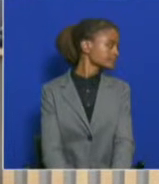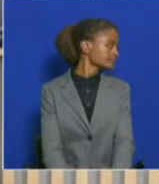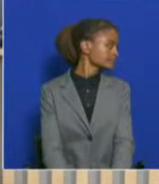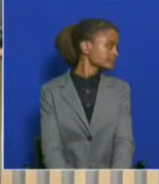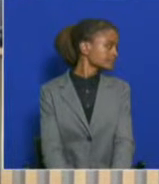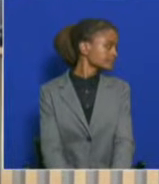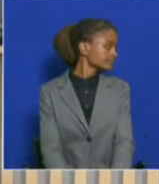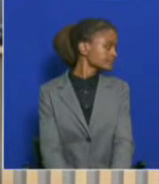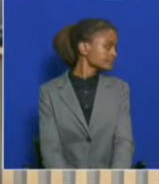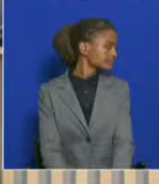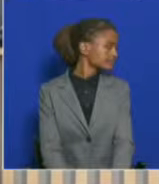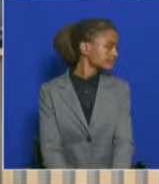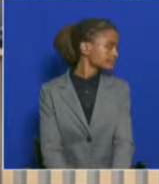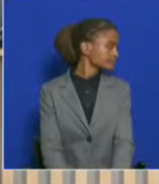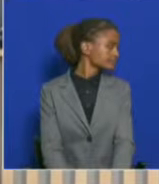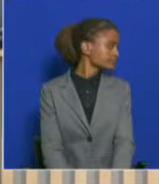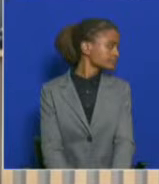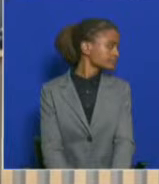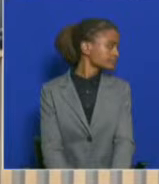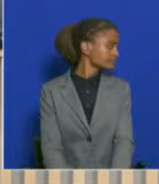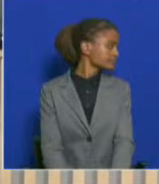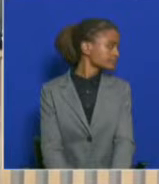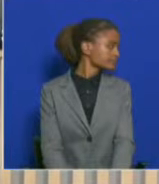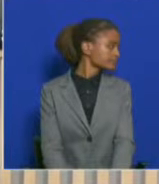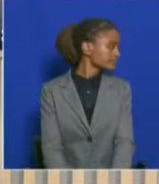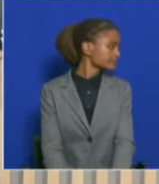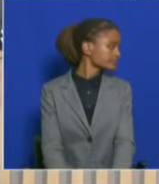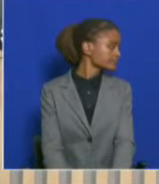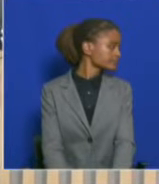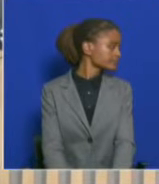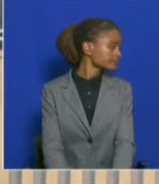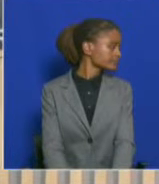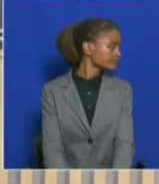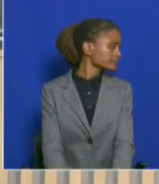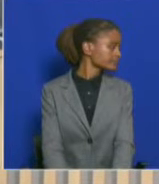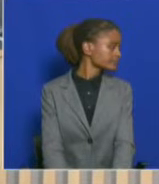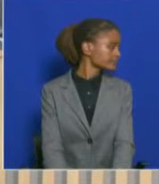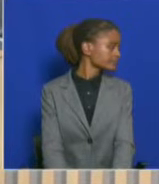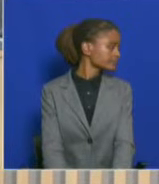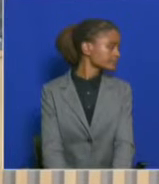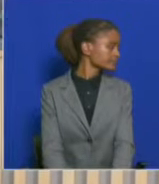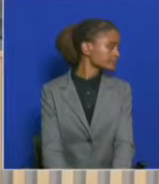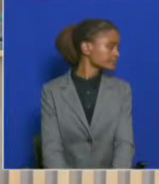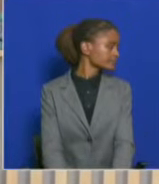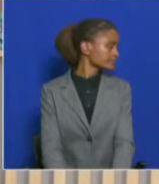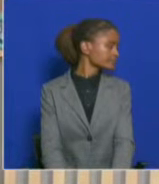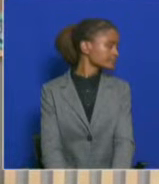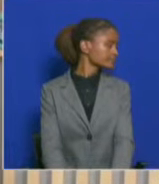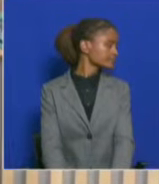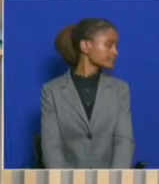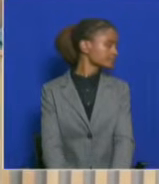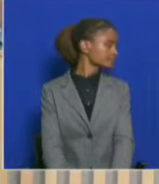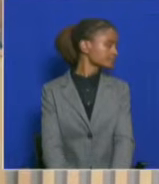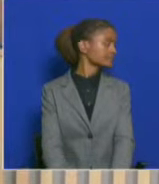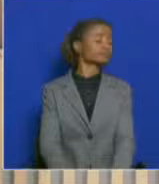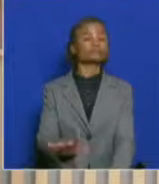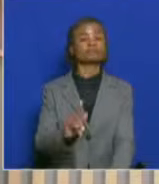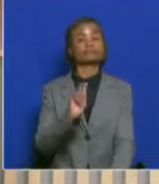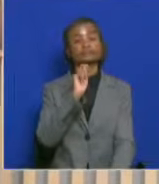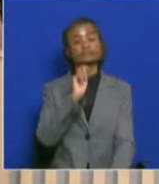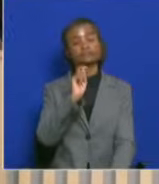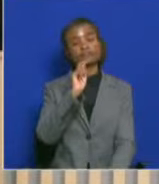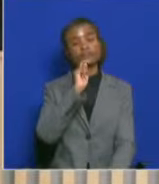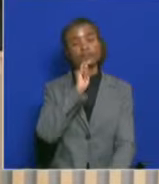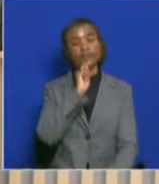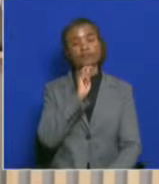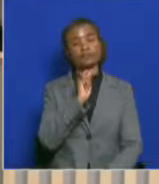Good afternoon. It is 13:59. We are ready to resume. Please make sure your devices